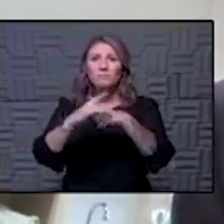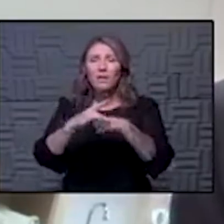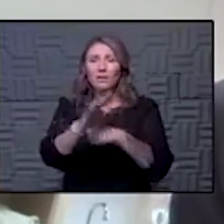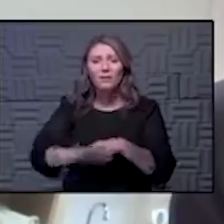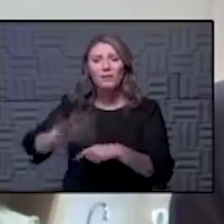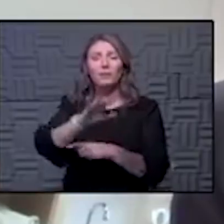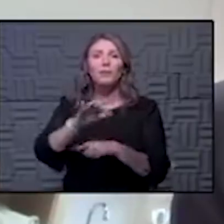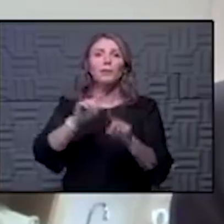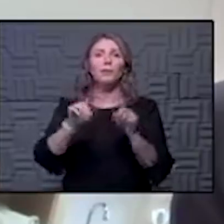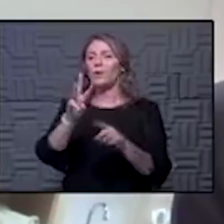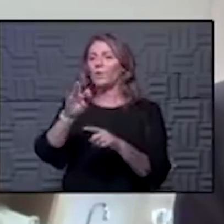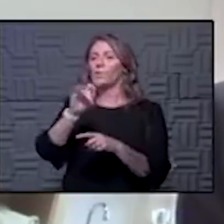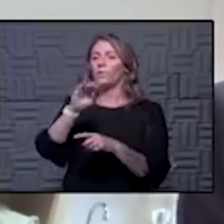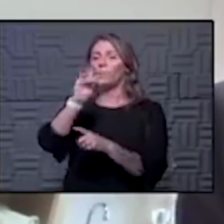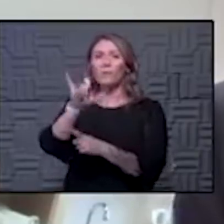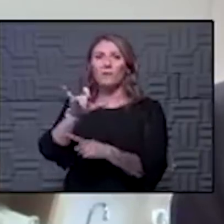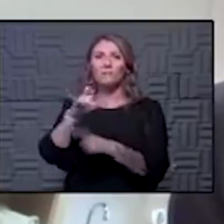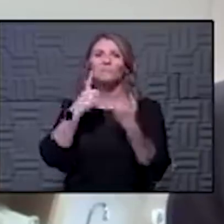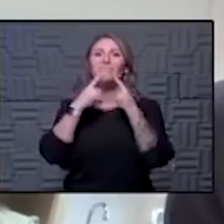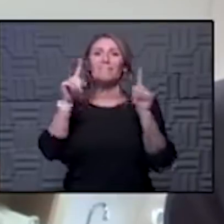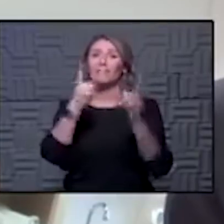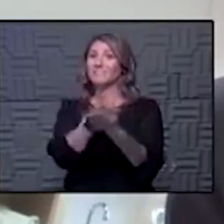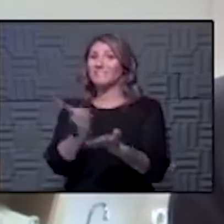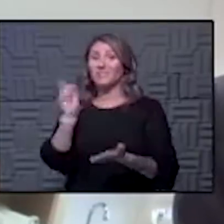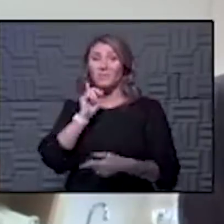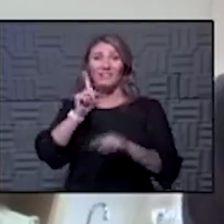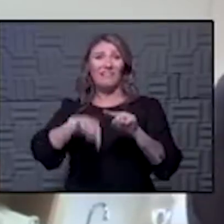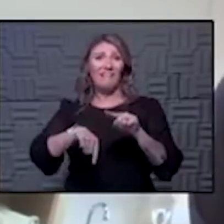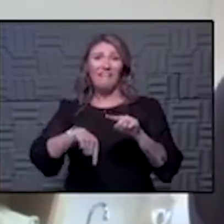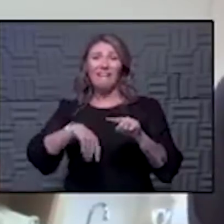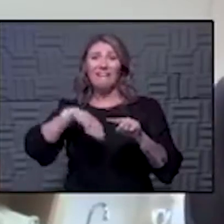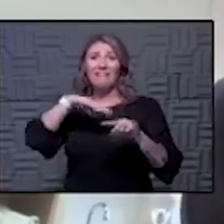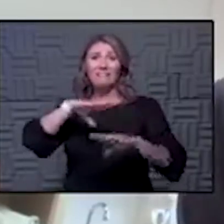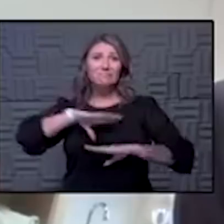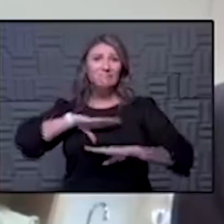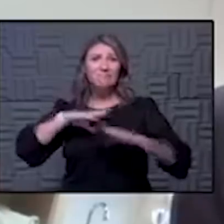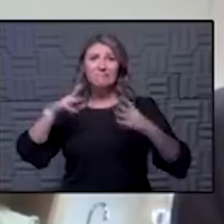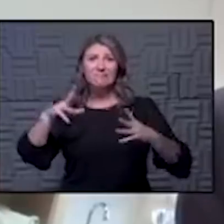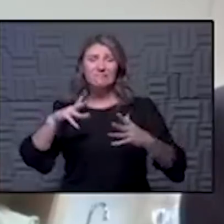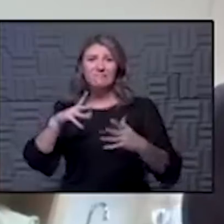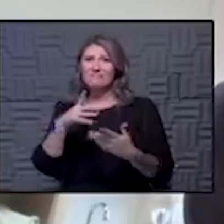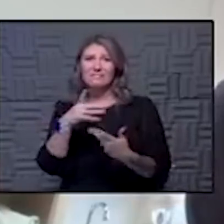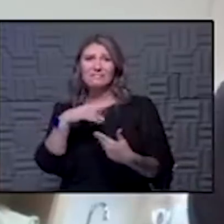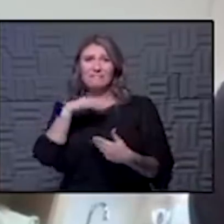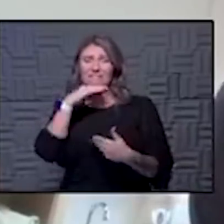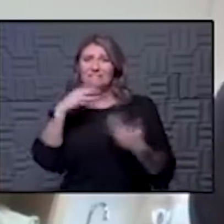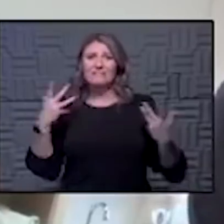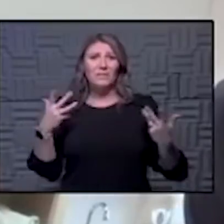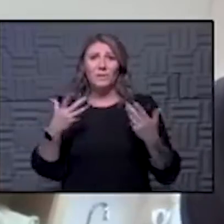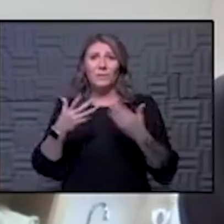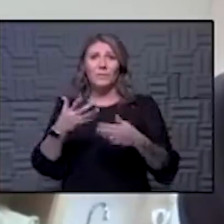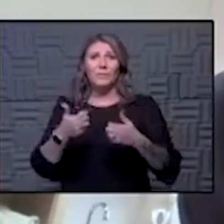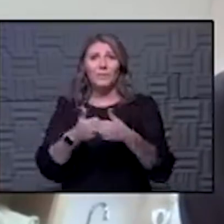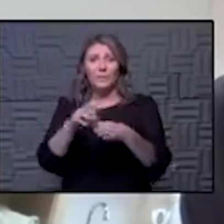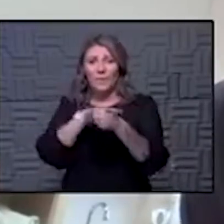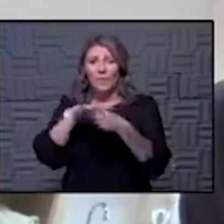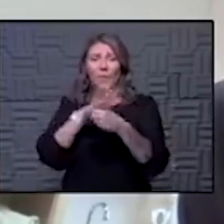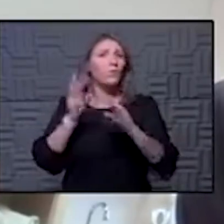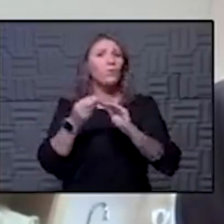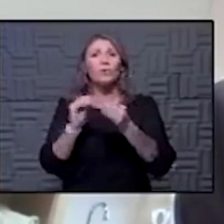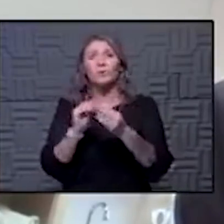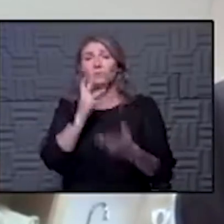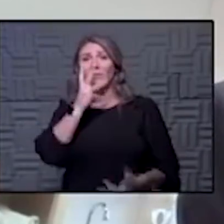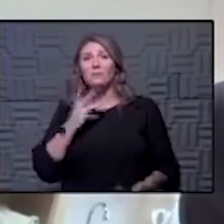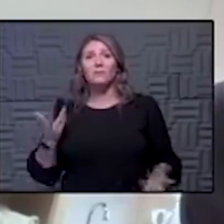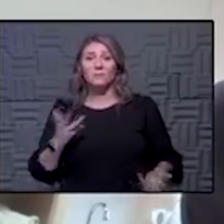Wesley announced last week they can't take any more. They're being flooded with just our local numbers. So I think it's the way